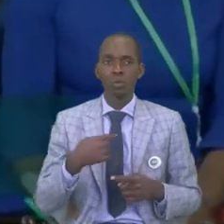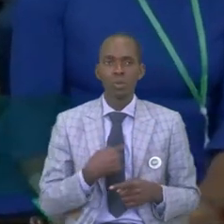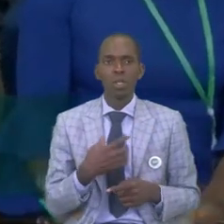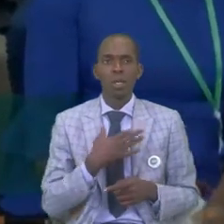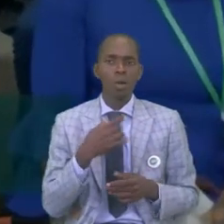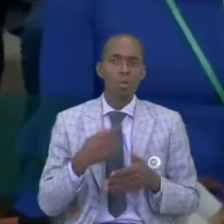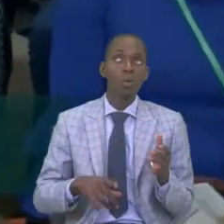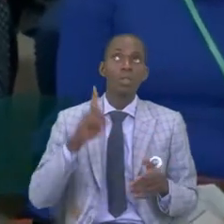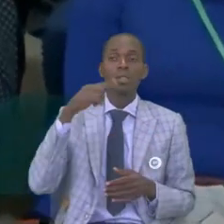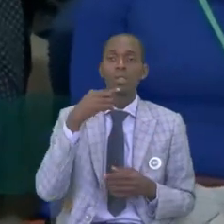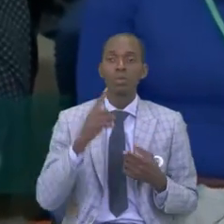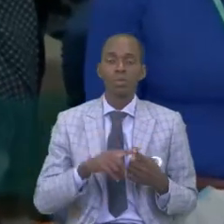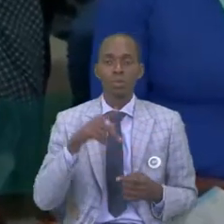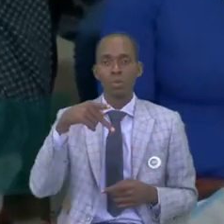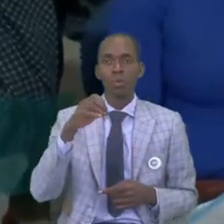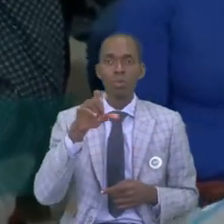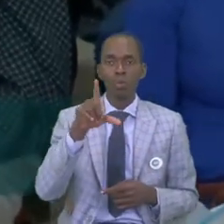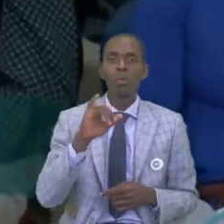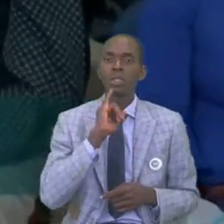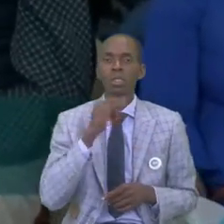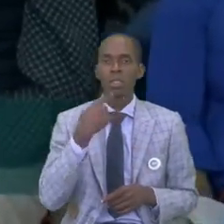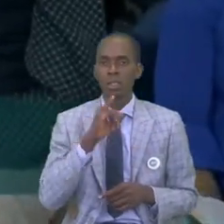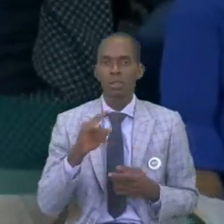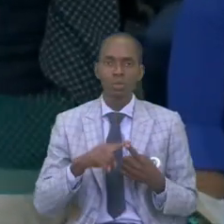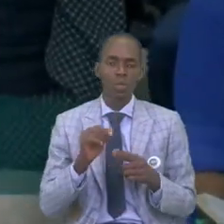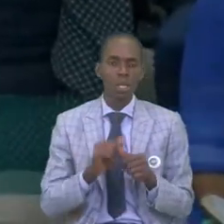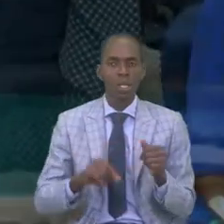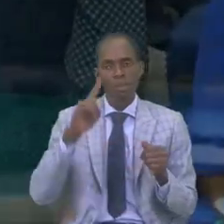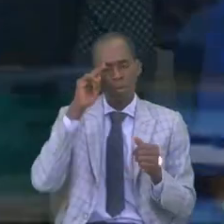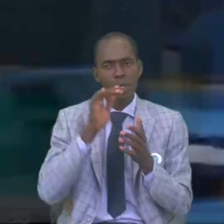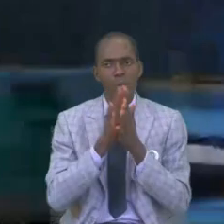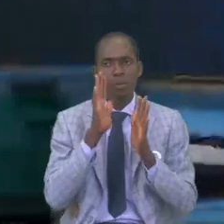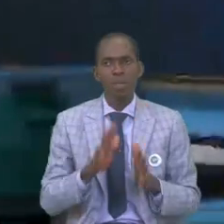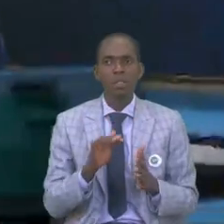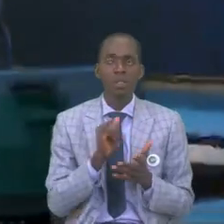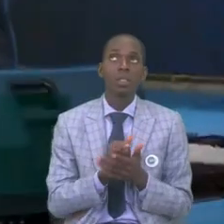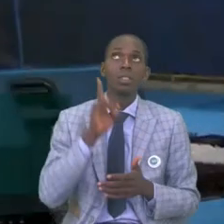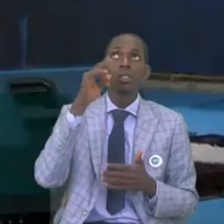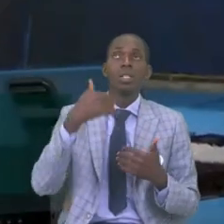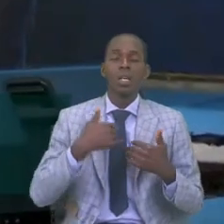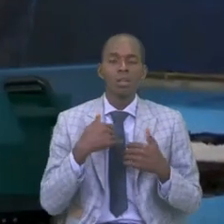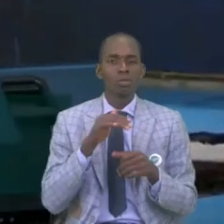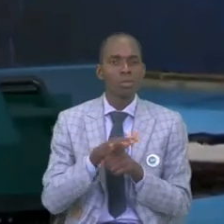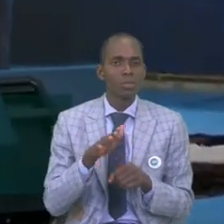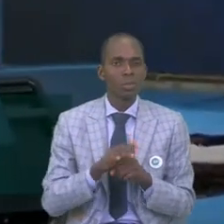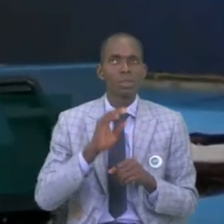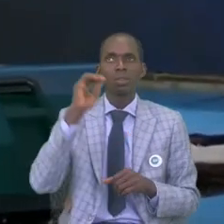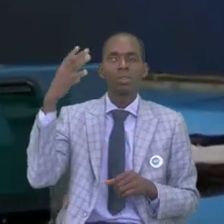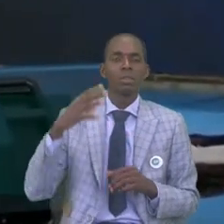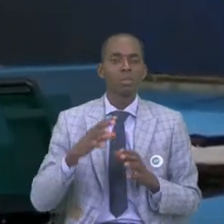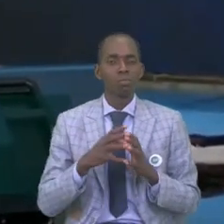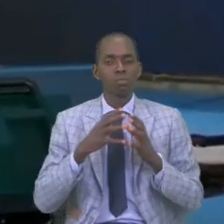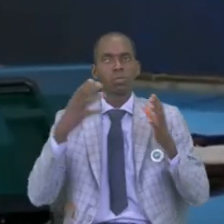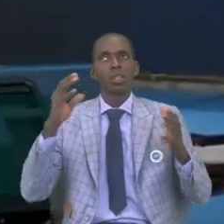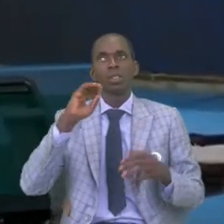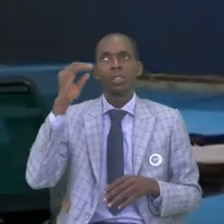to Paul is what he's saying to every believer, that he has sufficient grace, abundant grace, and overpowering grace,